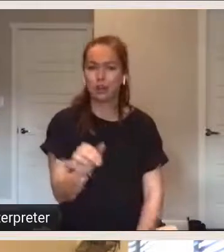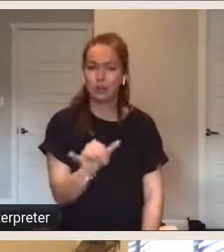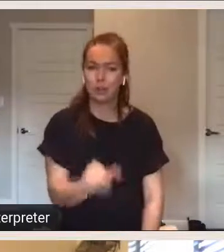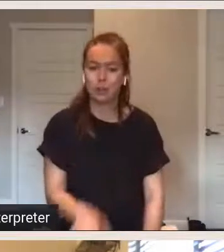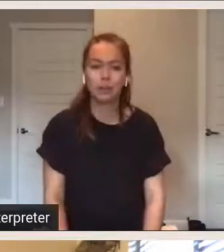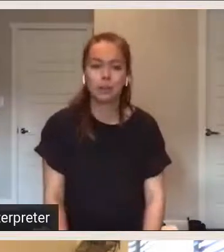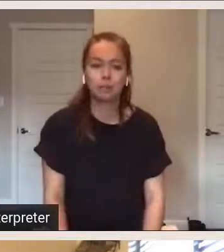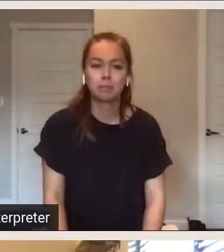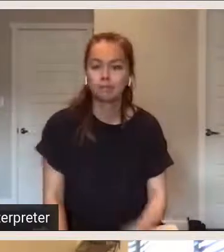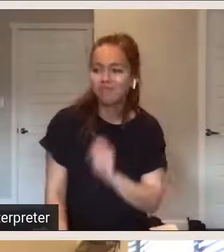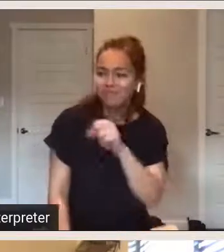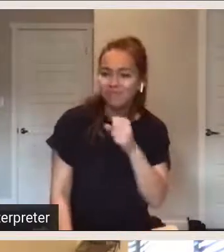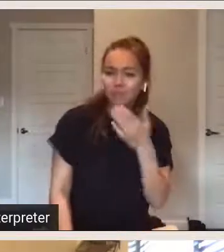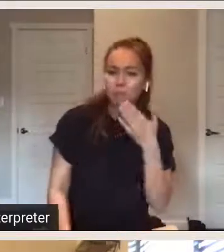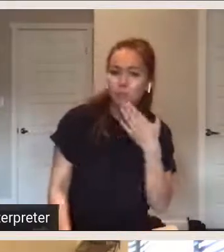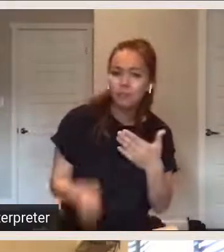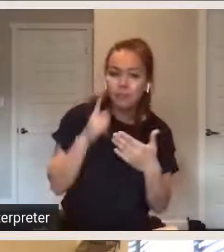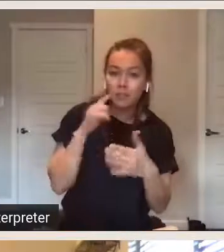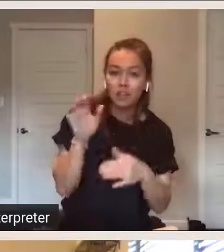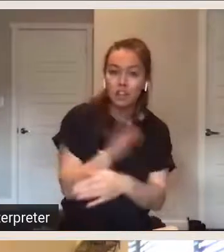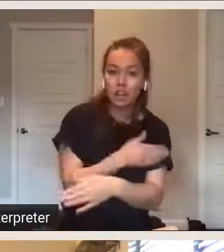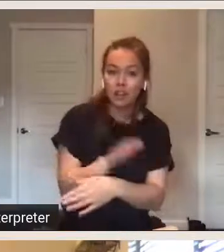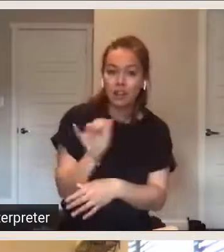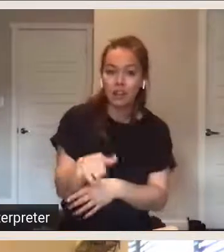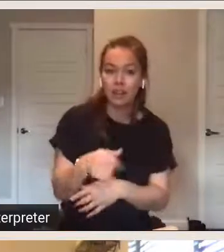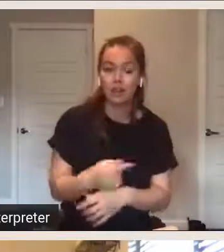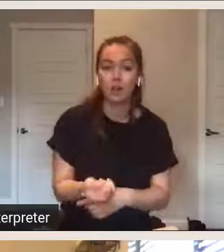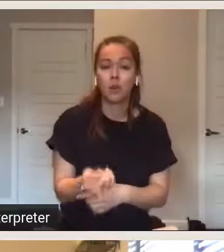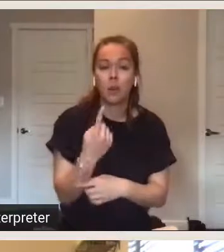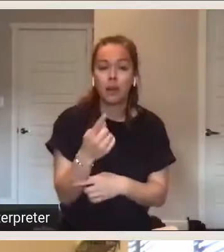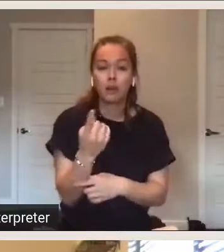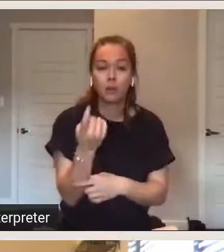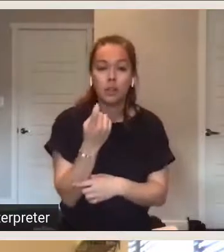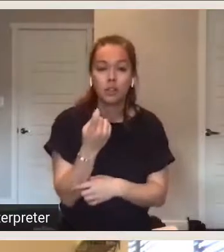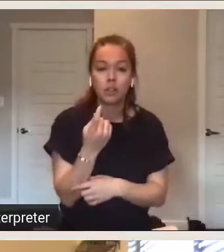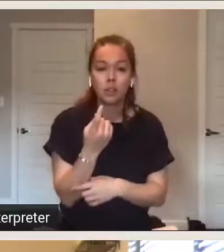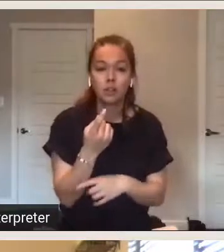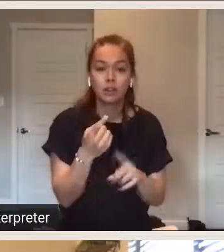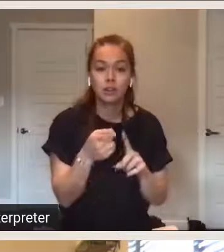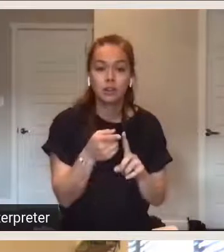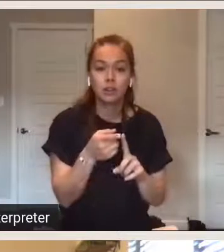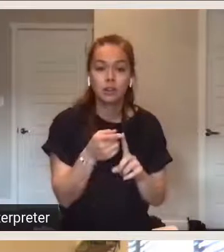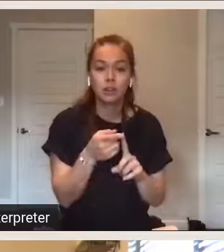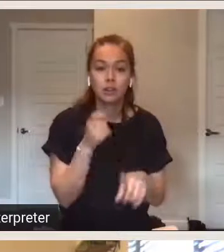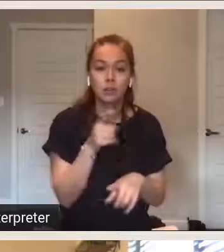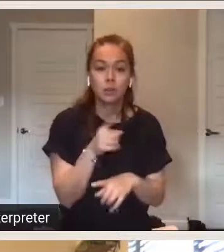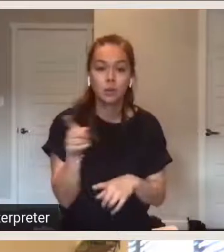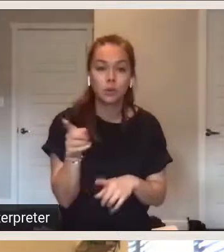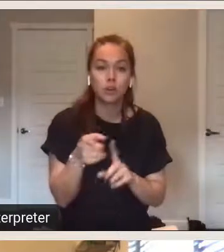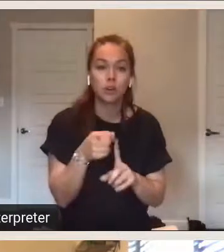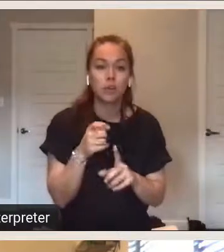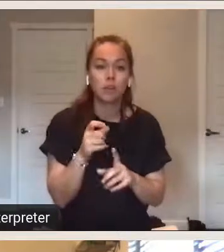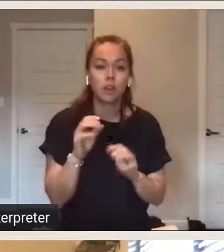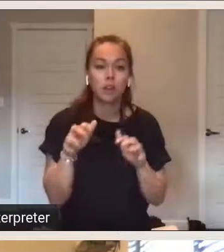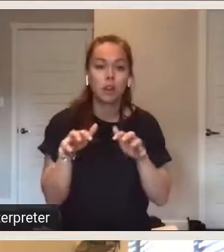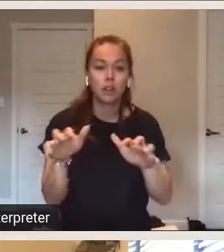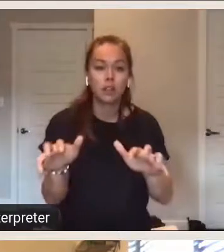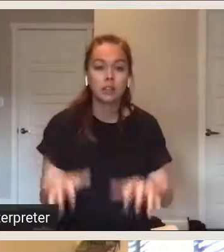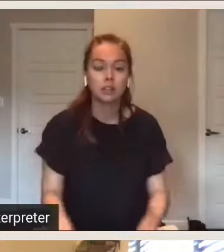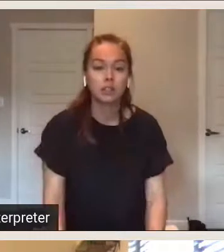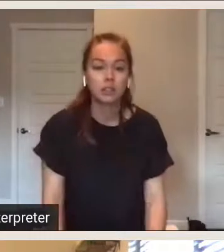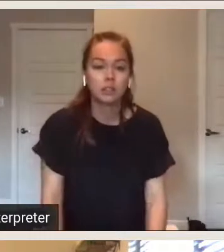Yeah, thanks for sharing that. Actually, sorry, one question came through for you from the audience, and this is